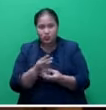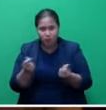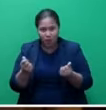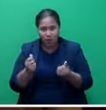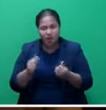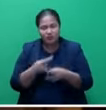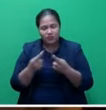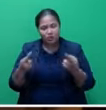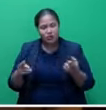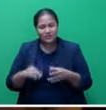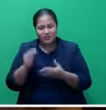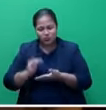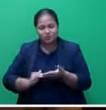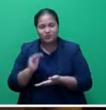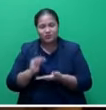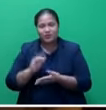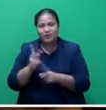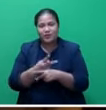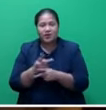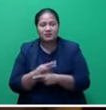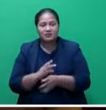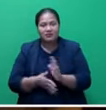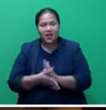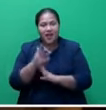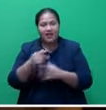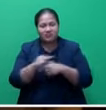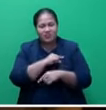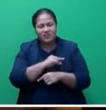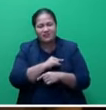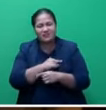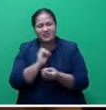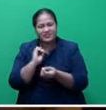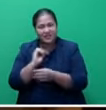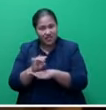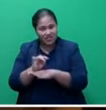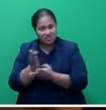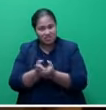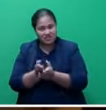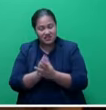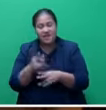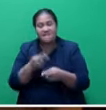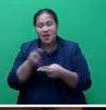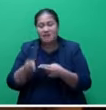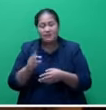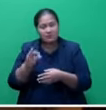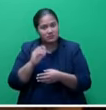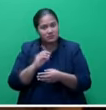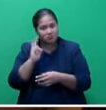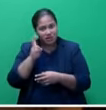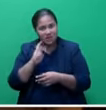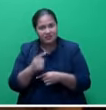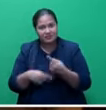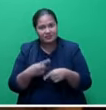production. The combination of high-quality advisory services and farmers' training has brought exceptional results on